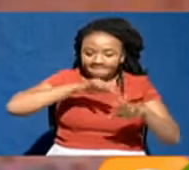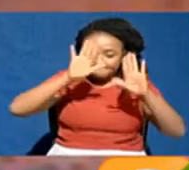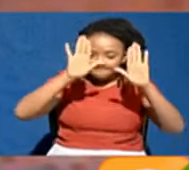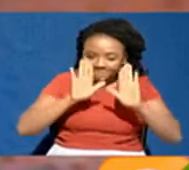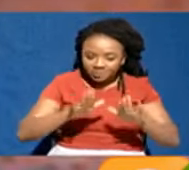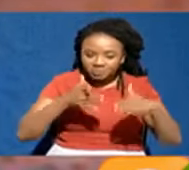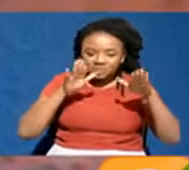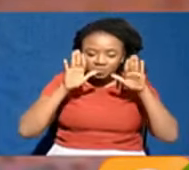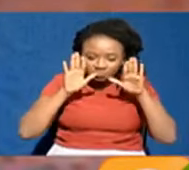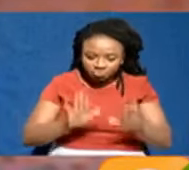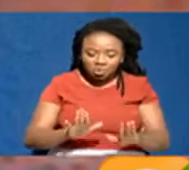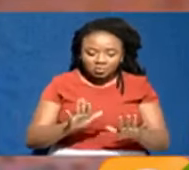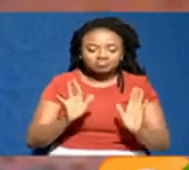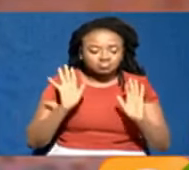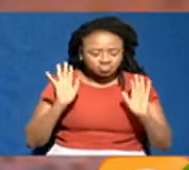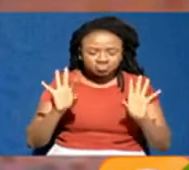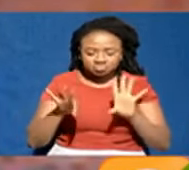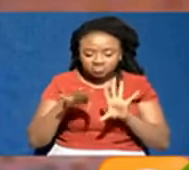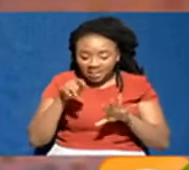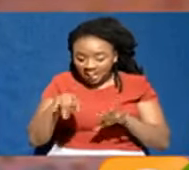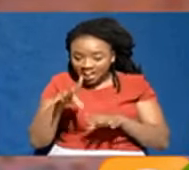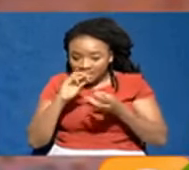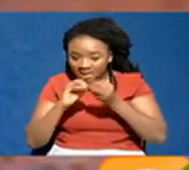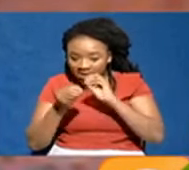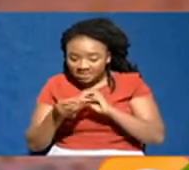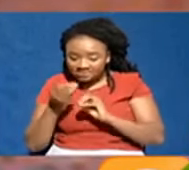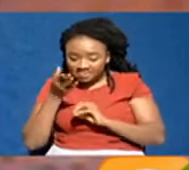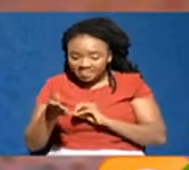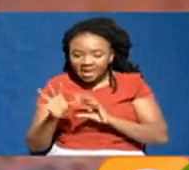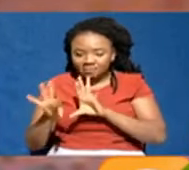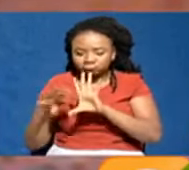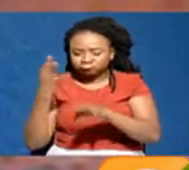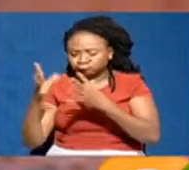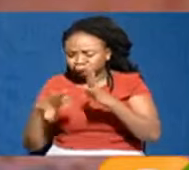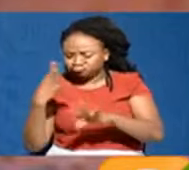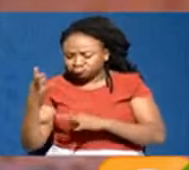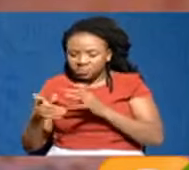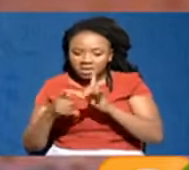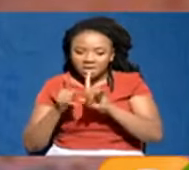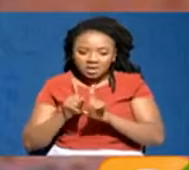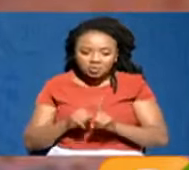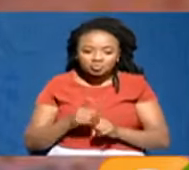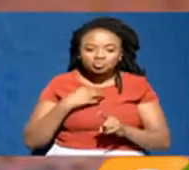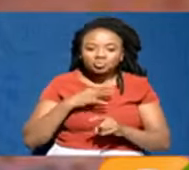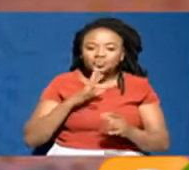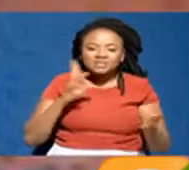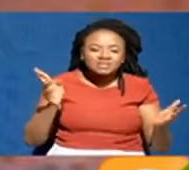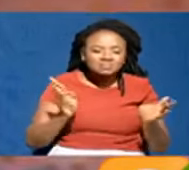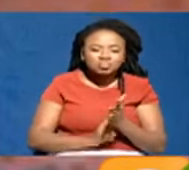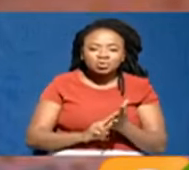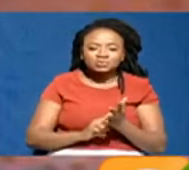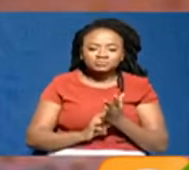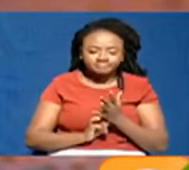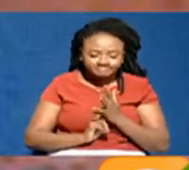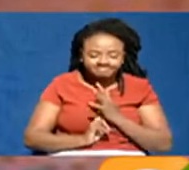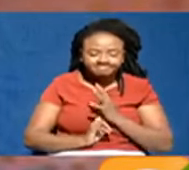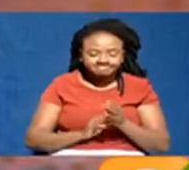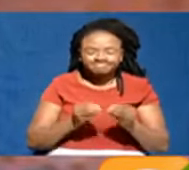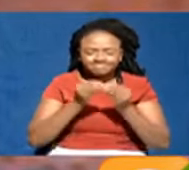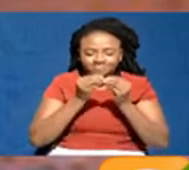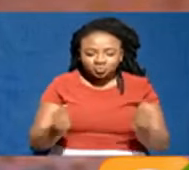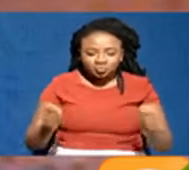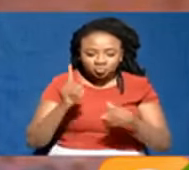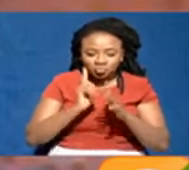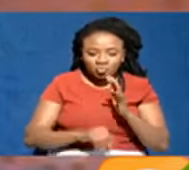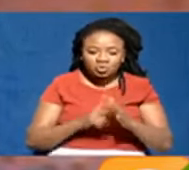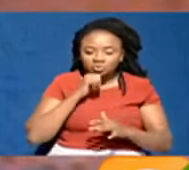that we have. We need to target intervention. And we also need to report holistically, not